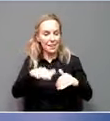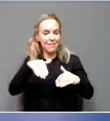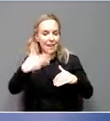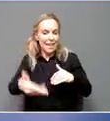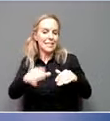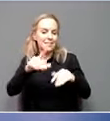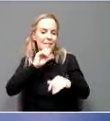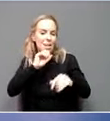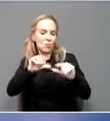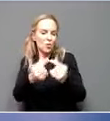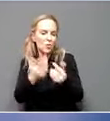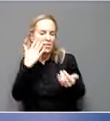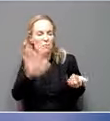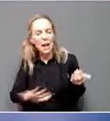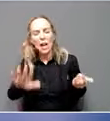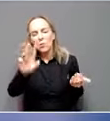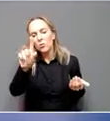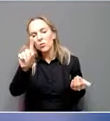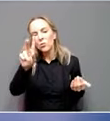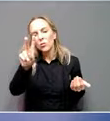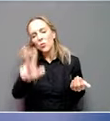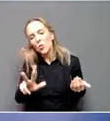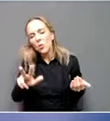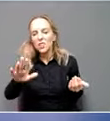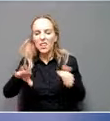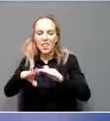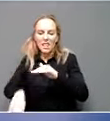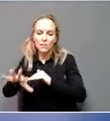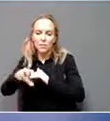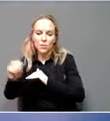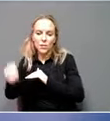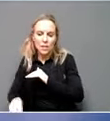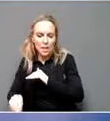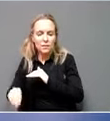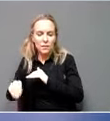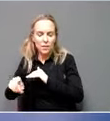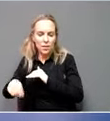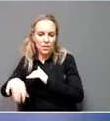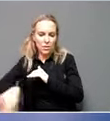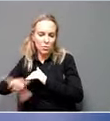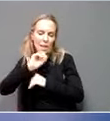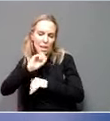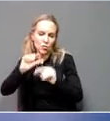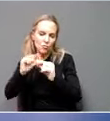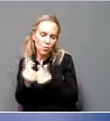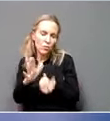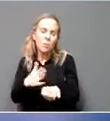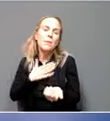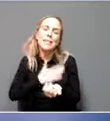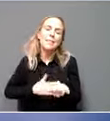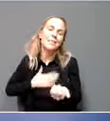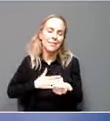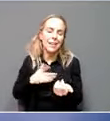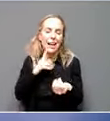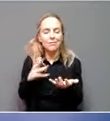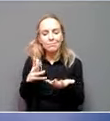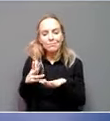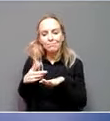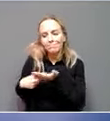2/3 or less than 50% threshold for all of those groups. So please have those conversations, maybe not over